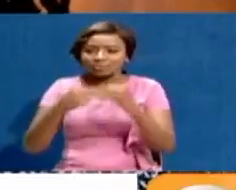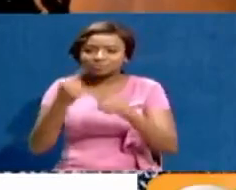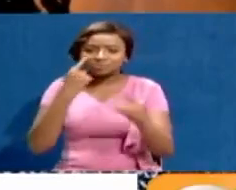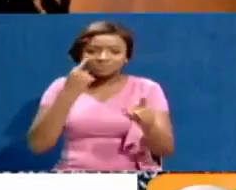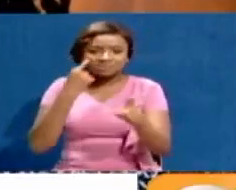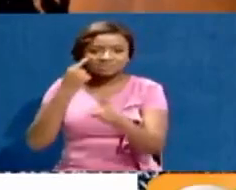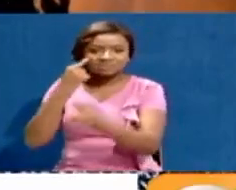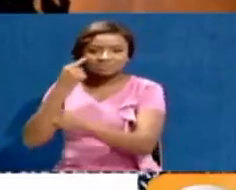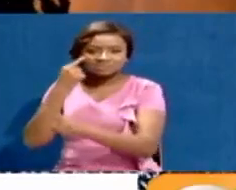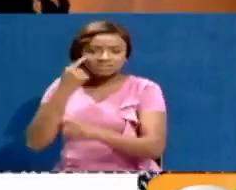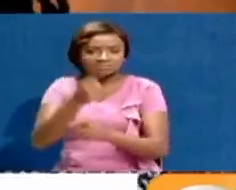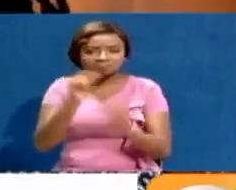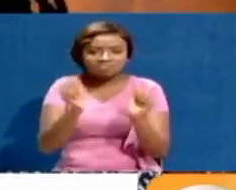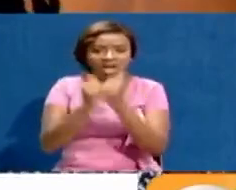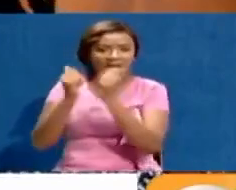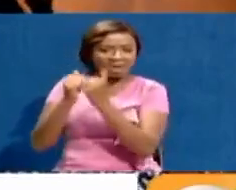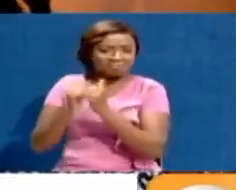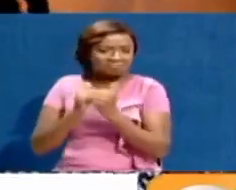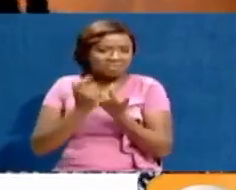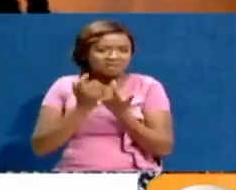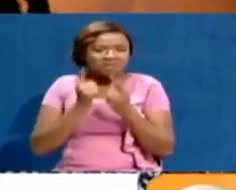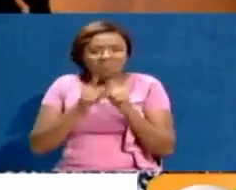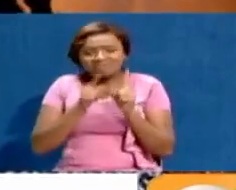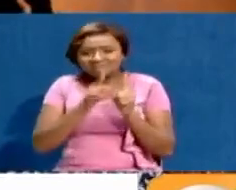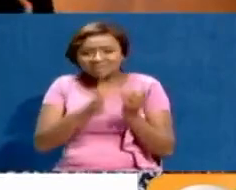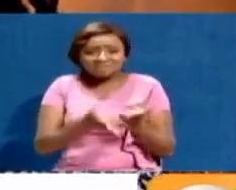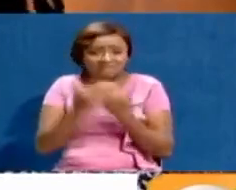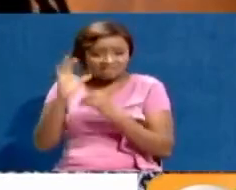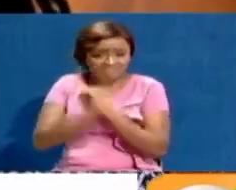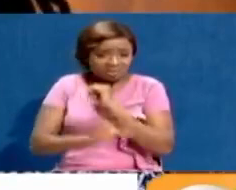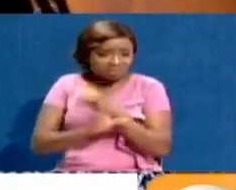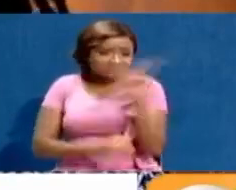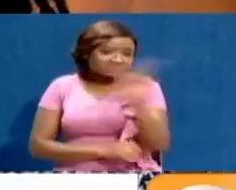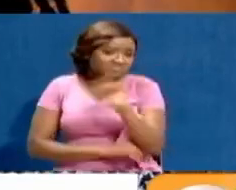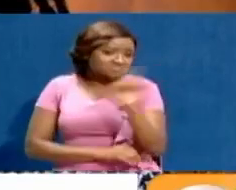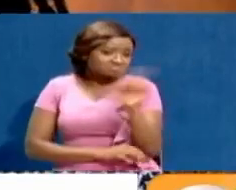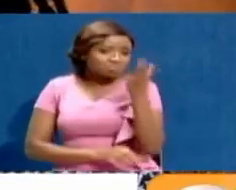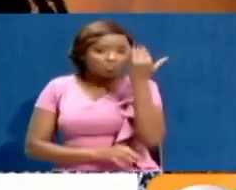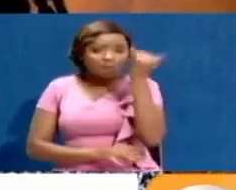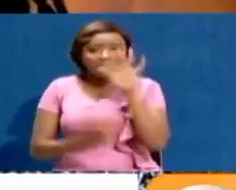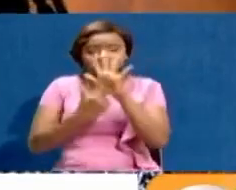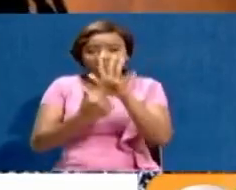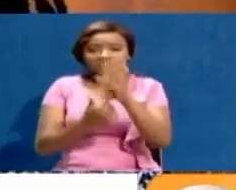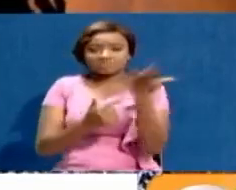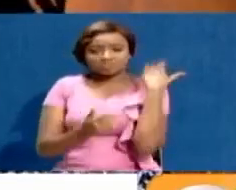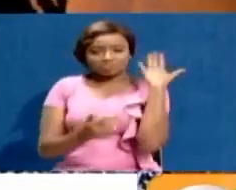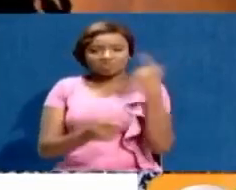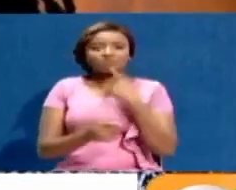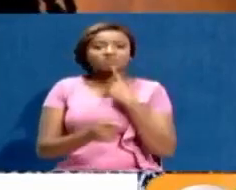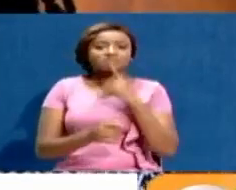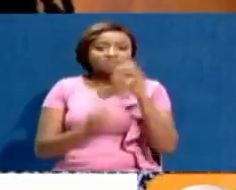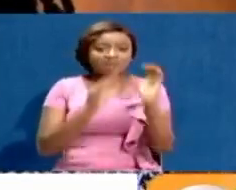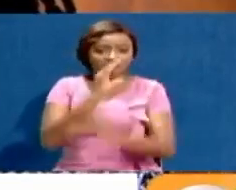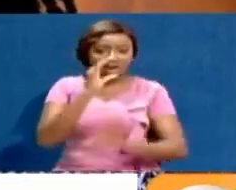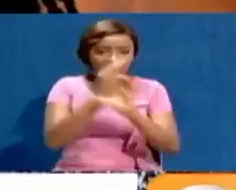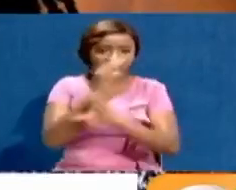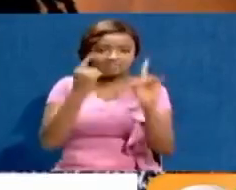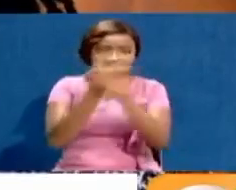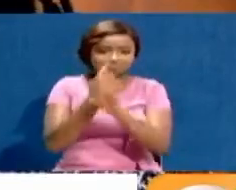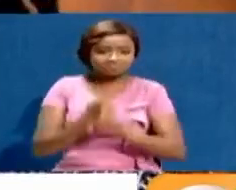not very good for the country. Traditionally, we had those counties that we were saying that were low HIV